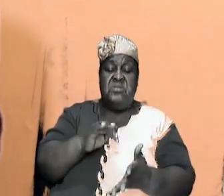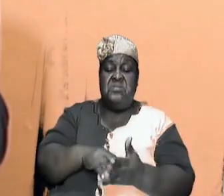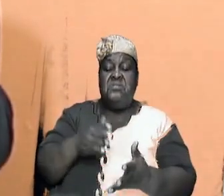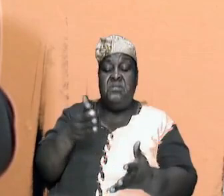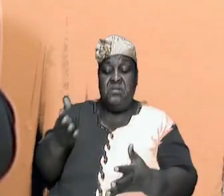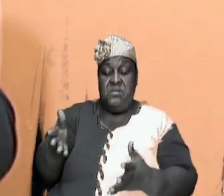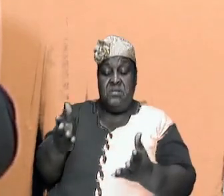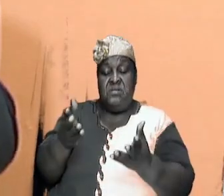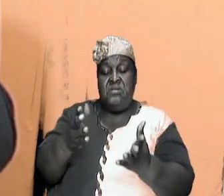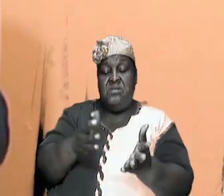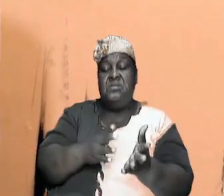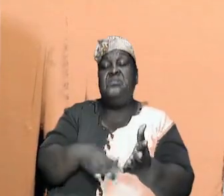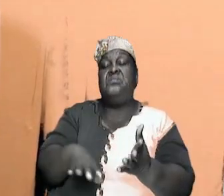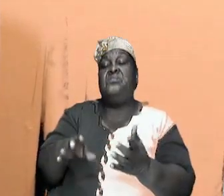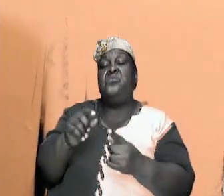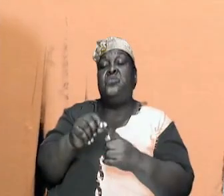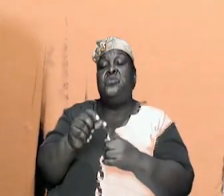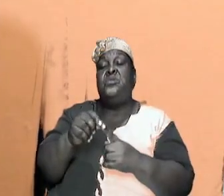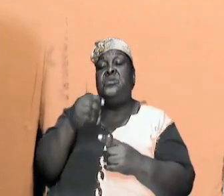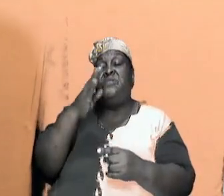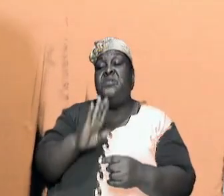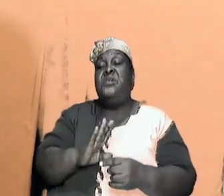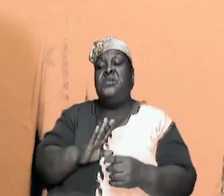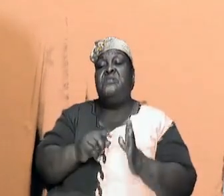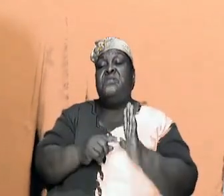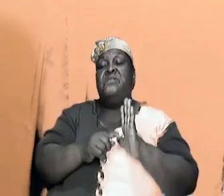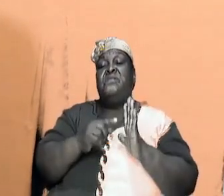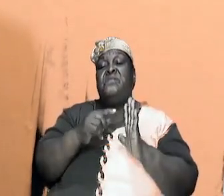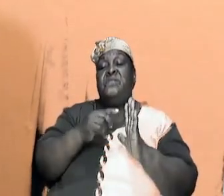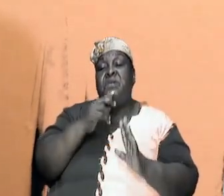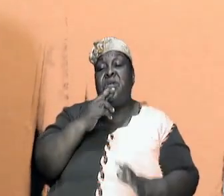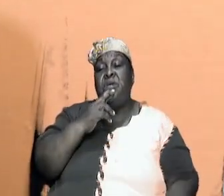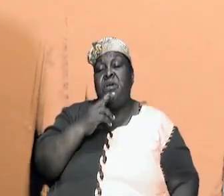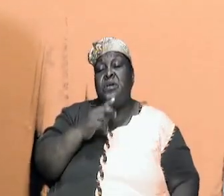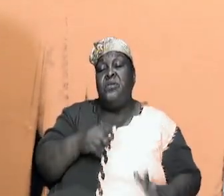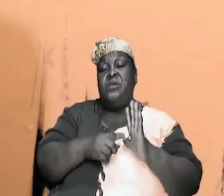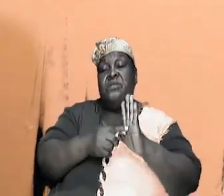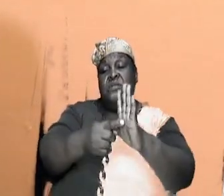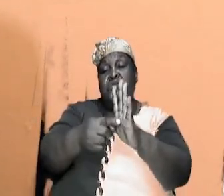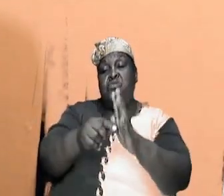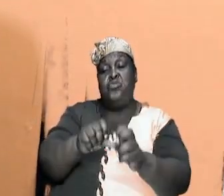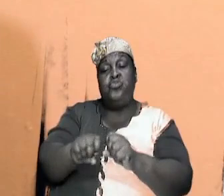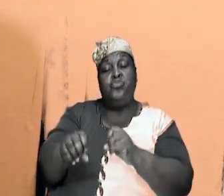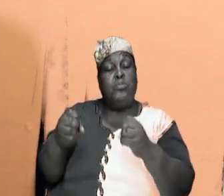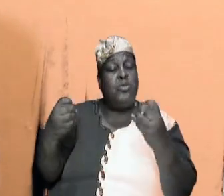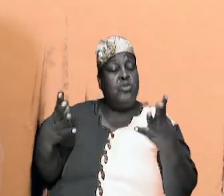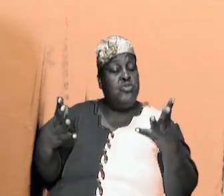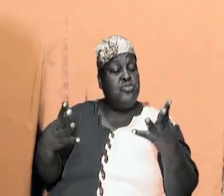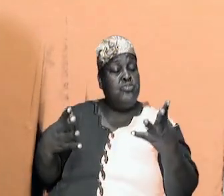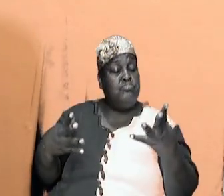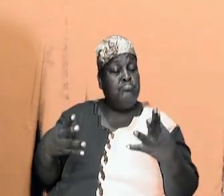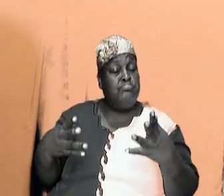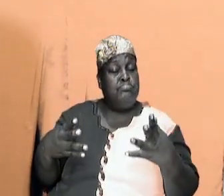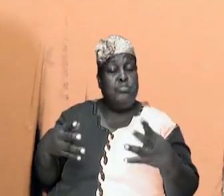them because they reveal so much. They reveal so much